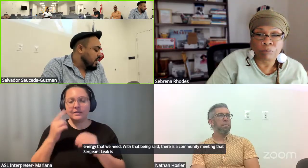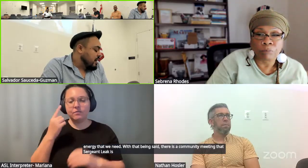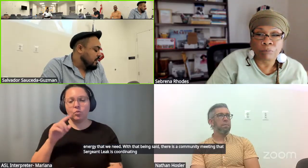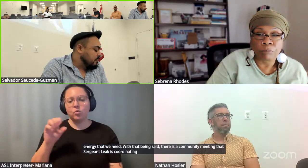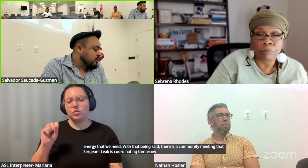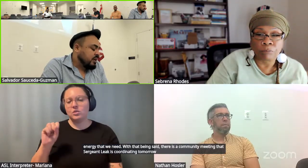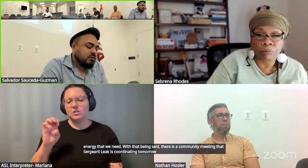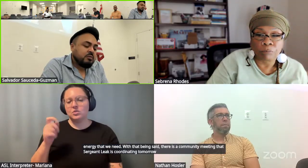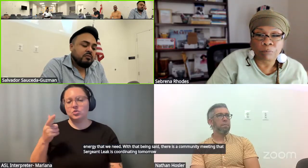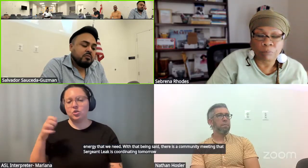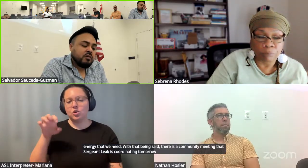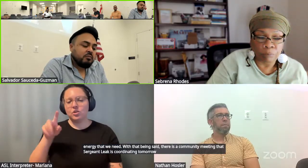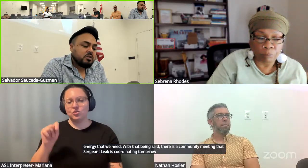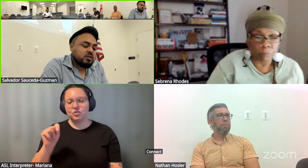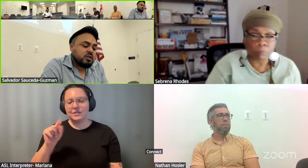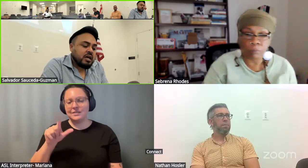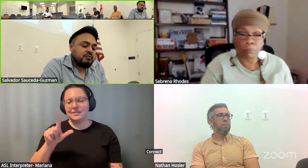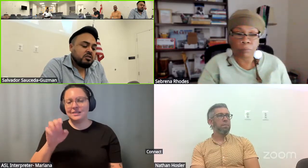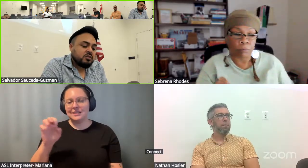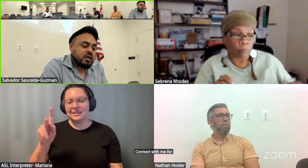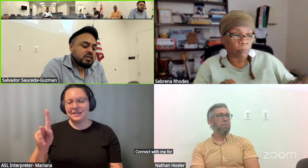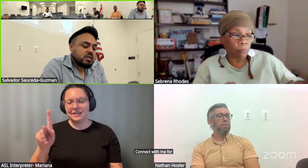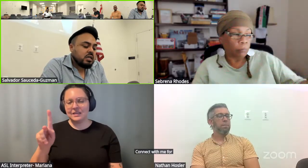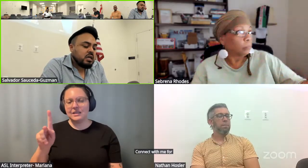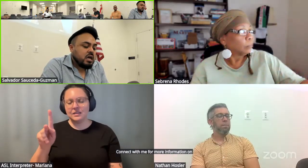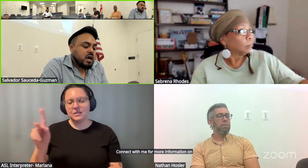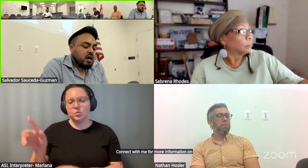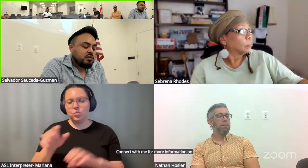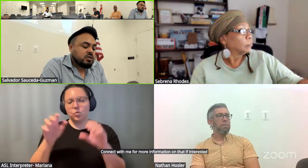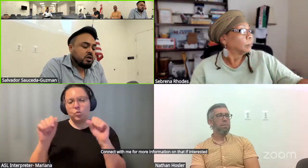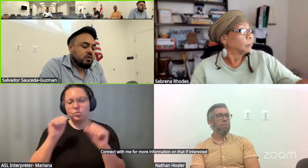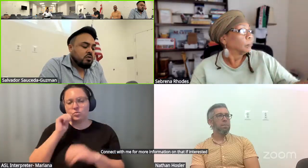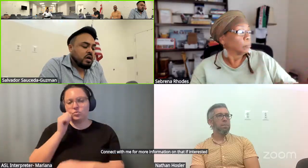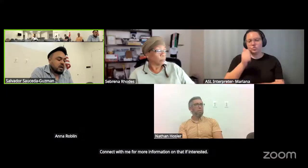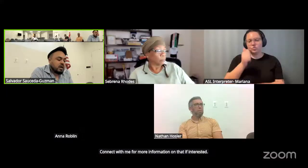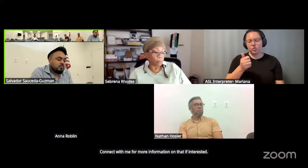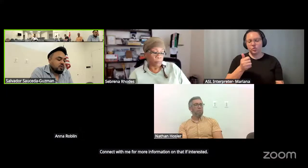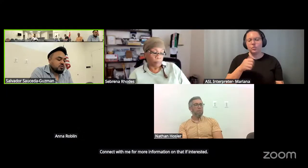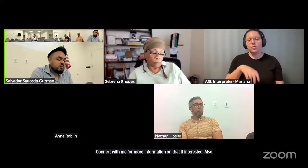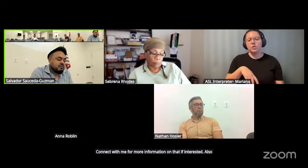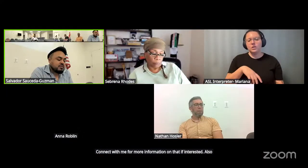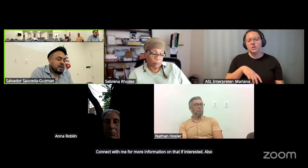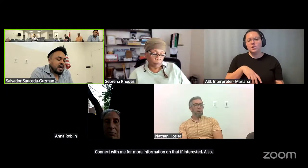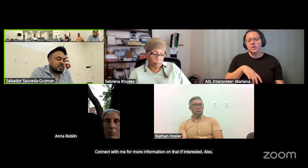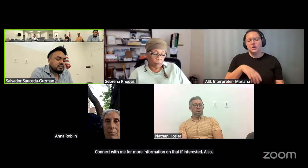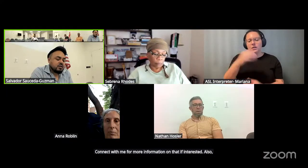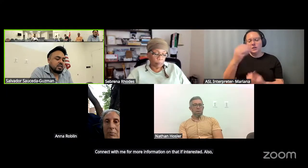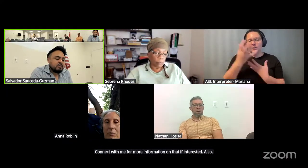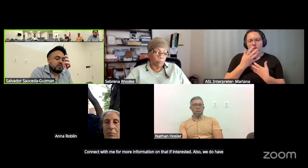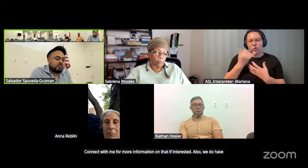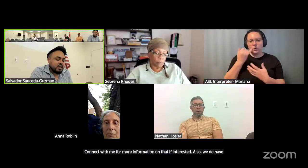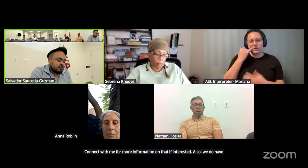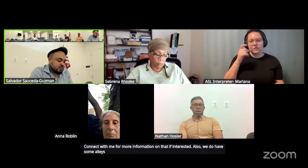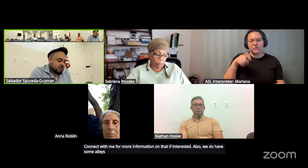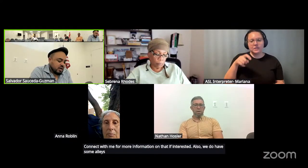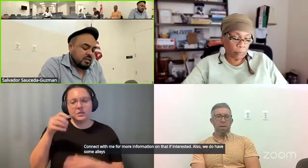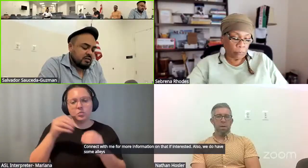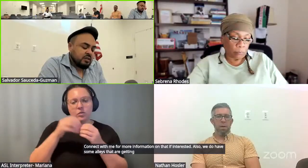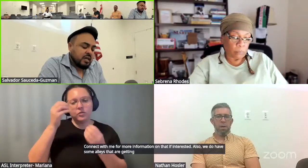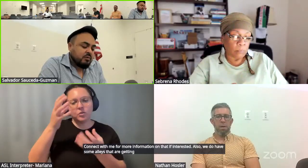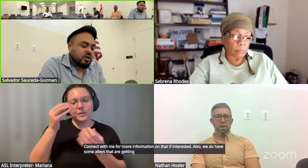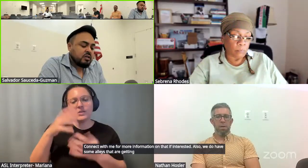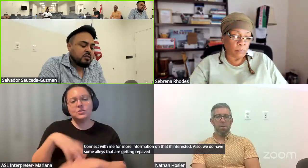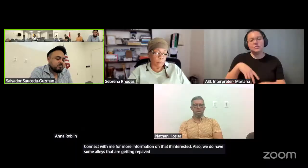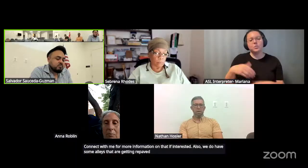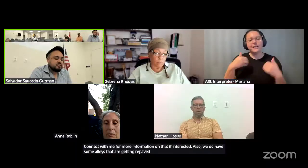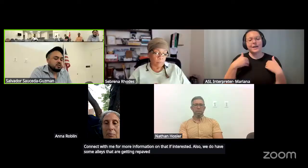tomorrow. Connect with me for more information on that if interested. Also, we do have some alleys that are getting repaved on our end